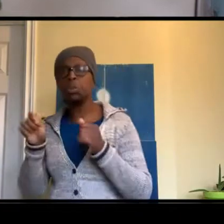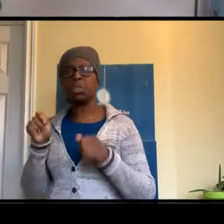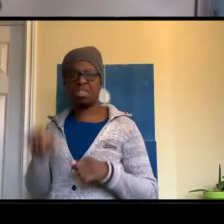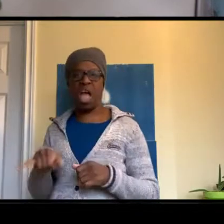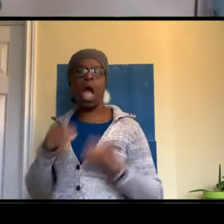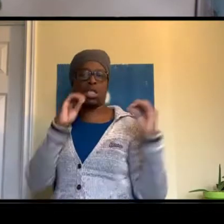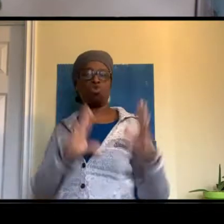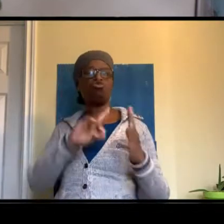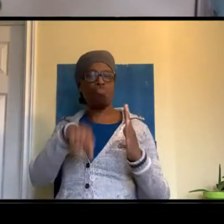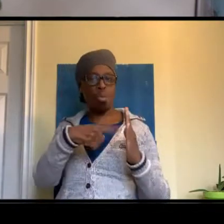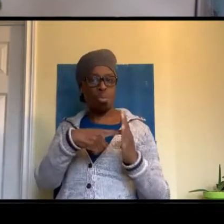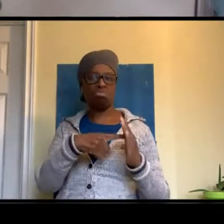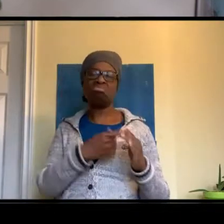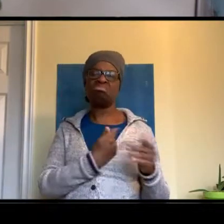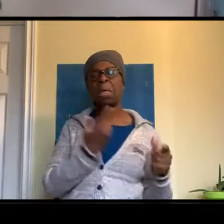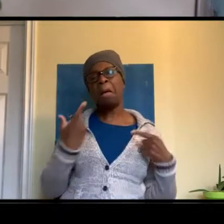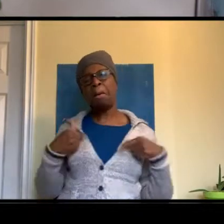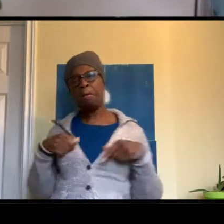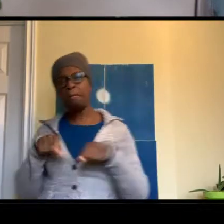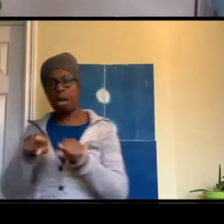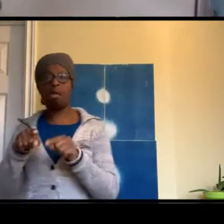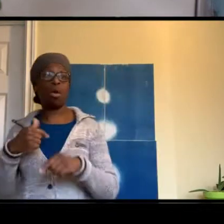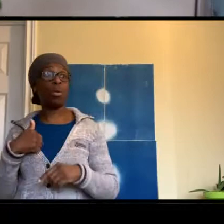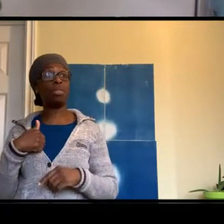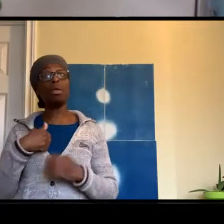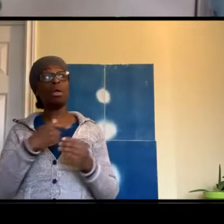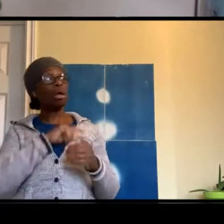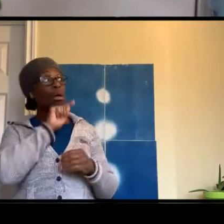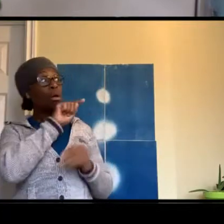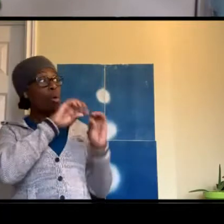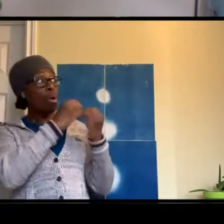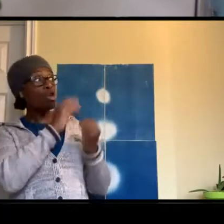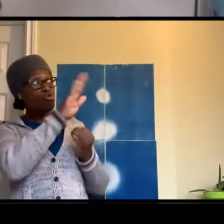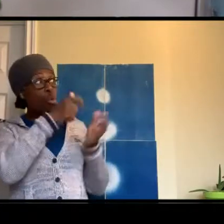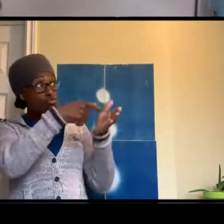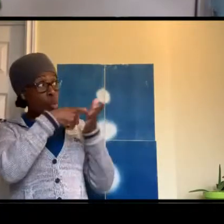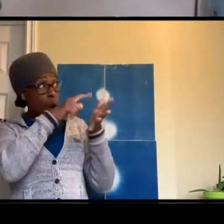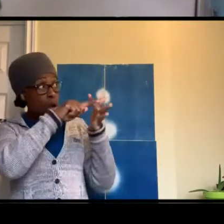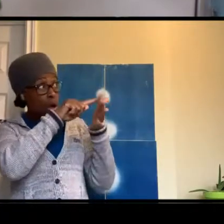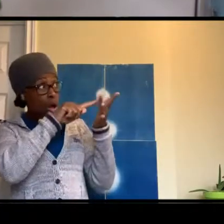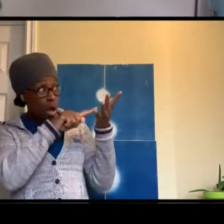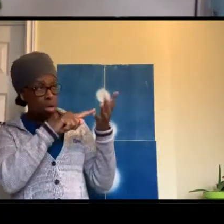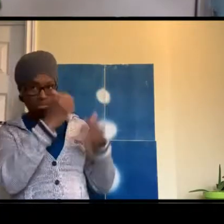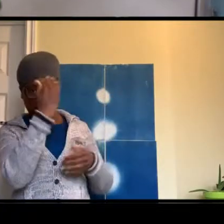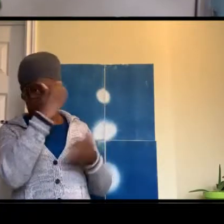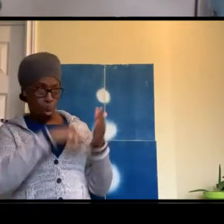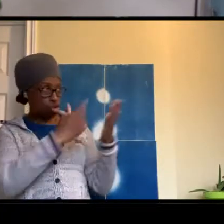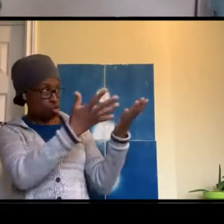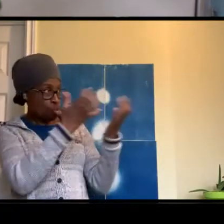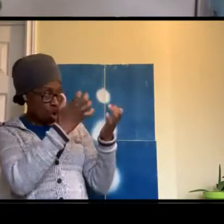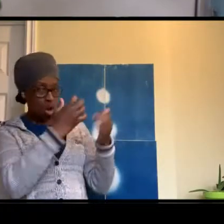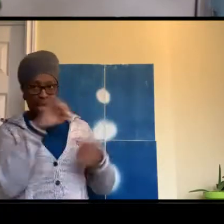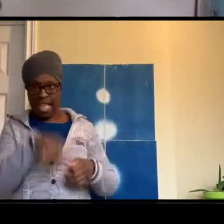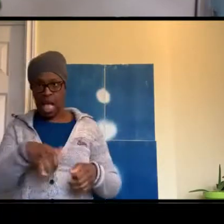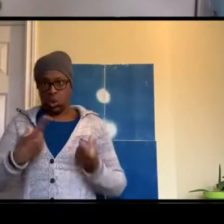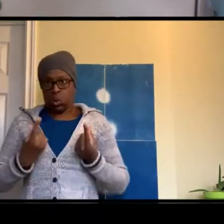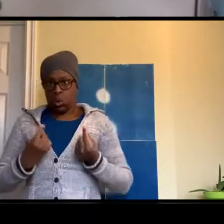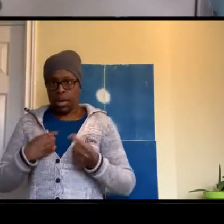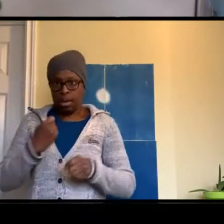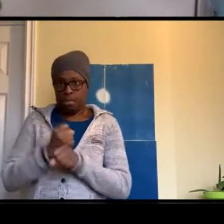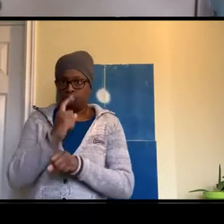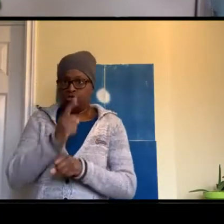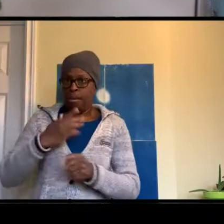knowing where to focus your time and energy can be really important. And I think, especially for me